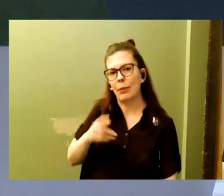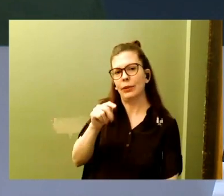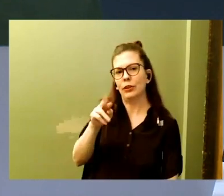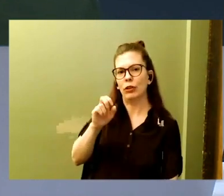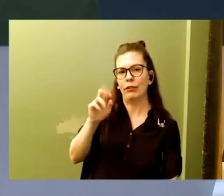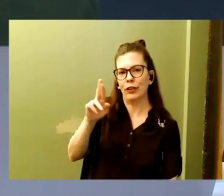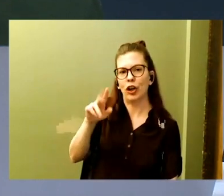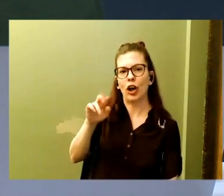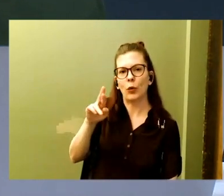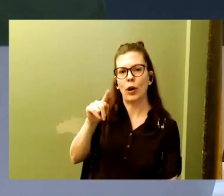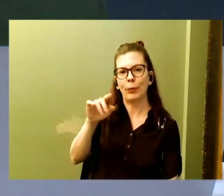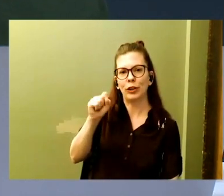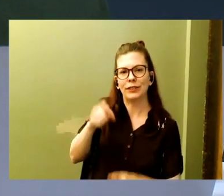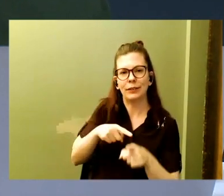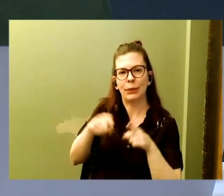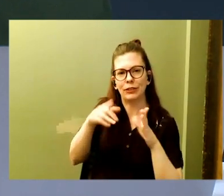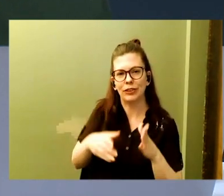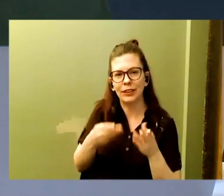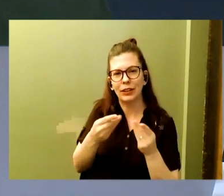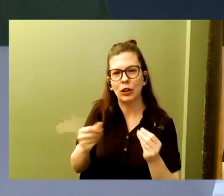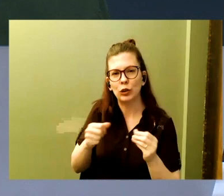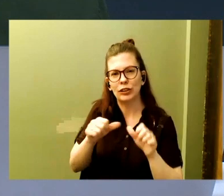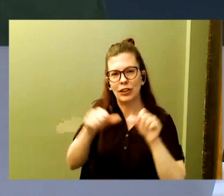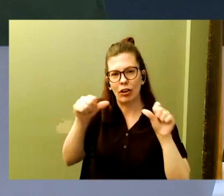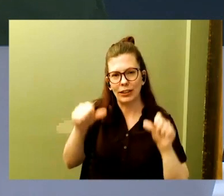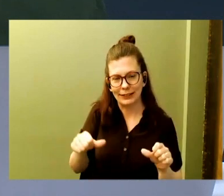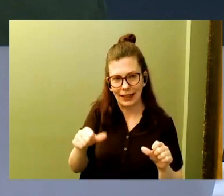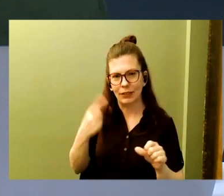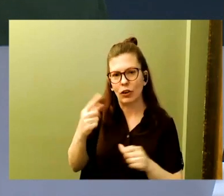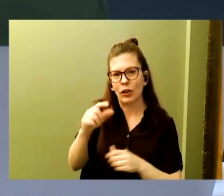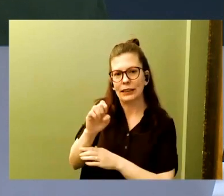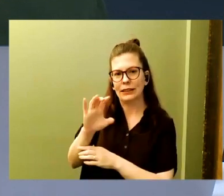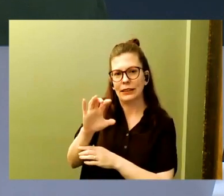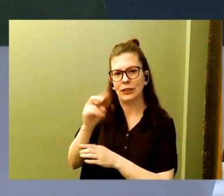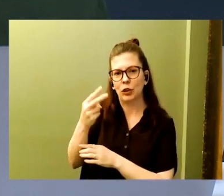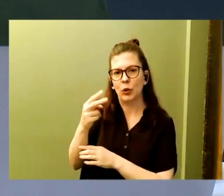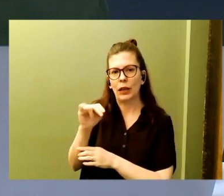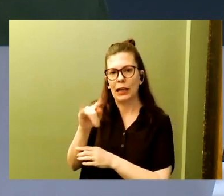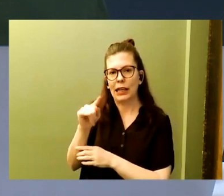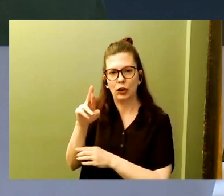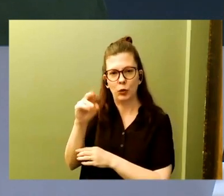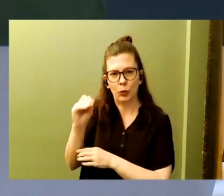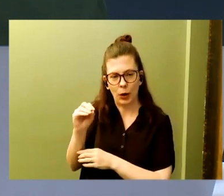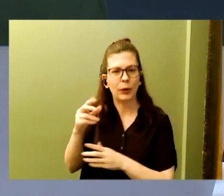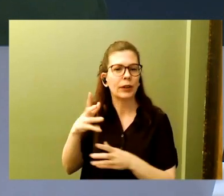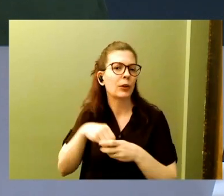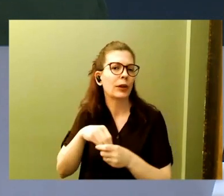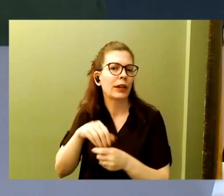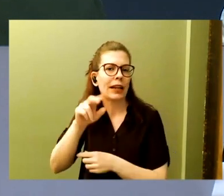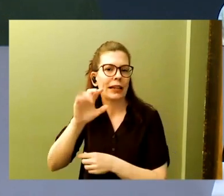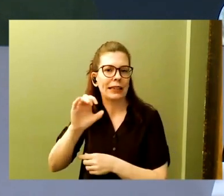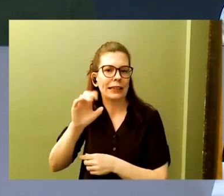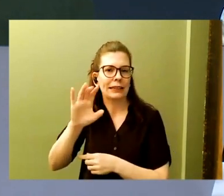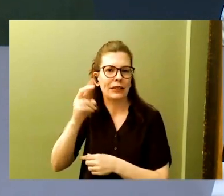specialist solutions architect for EC2 Nitro platforms, including the EC2 Mac service.